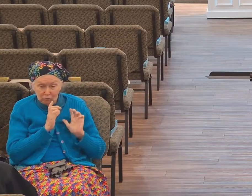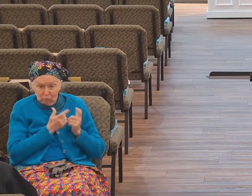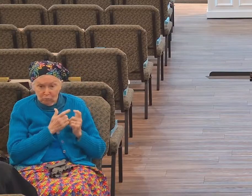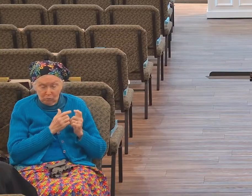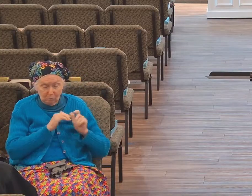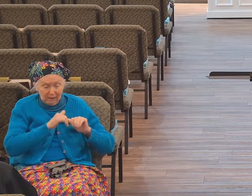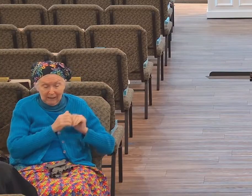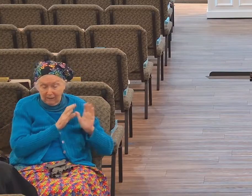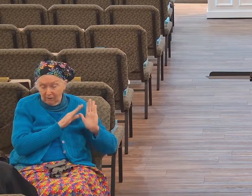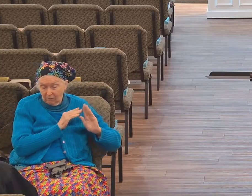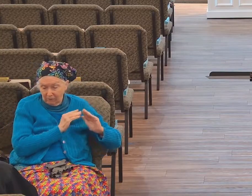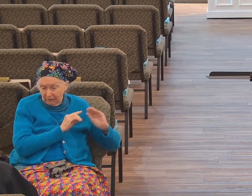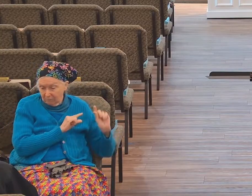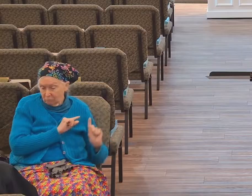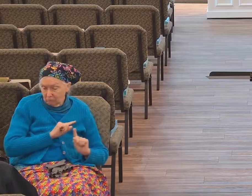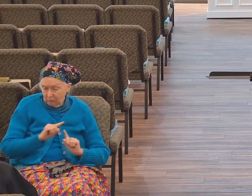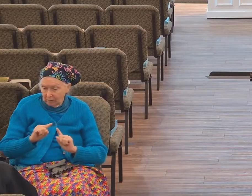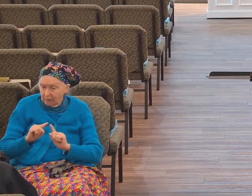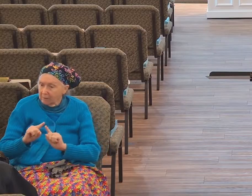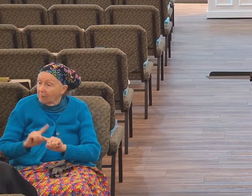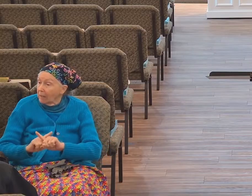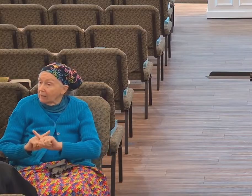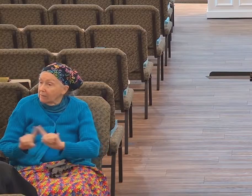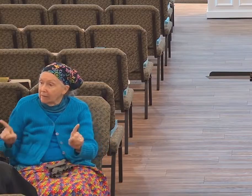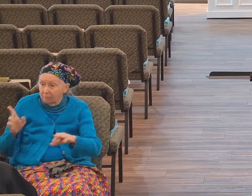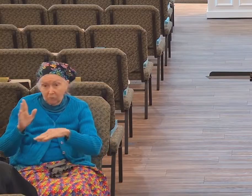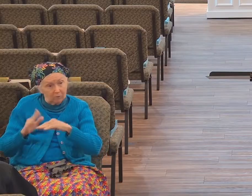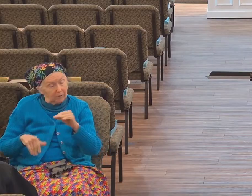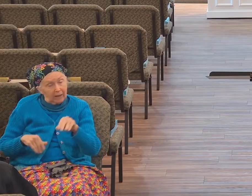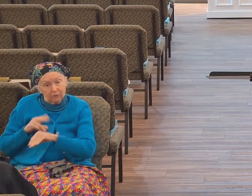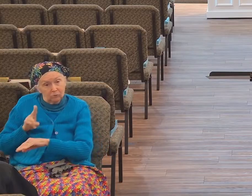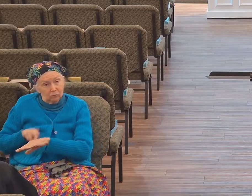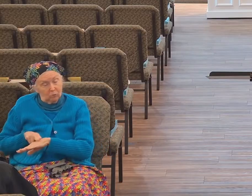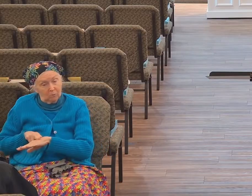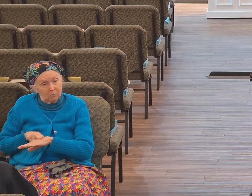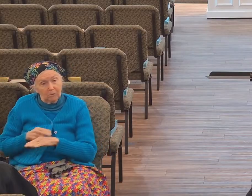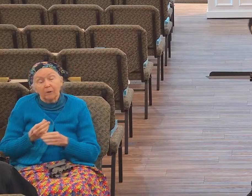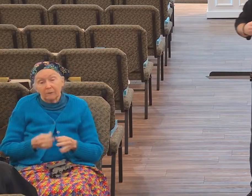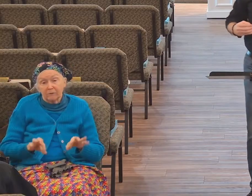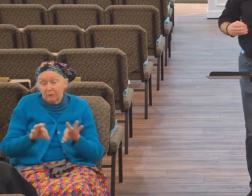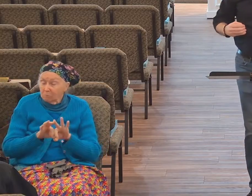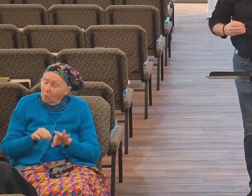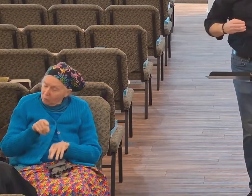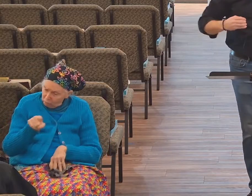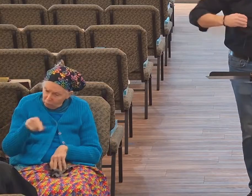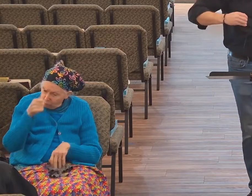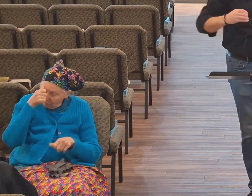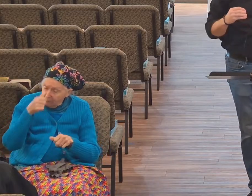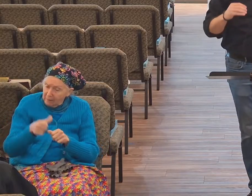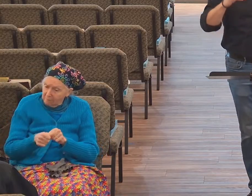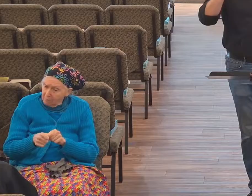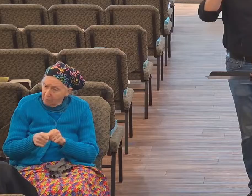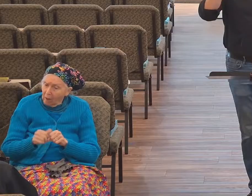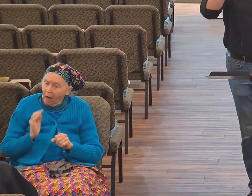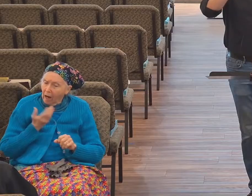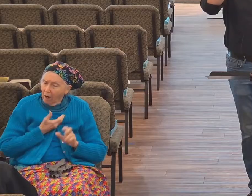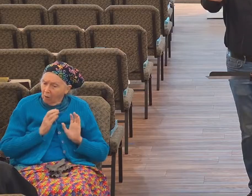they were different, and how important it is for them to remember this, okay?